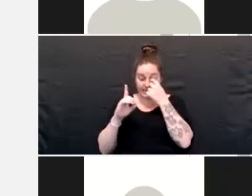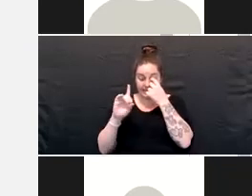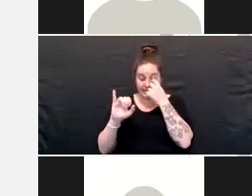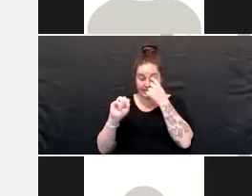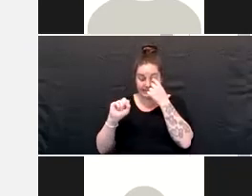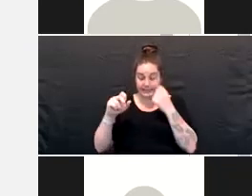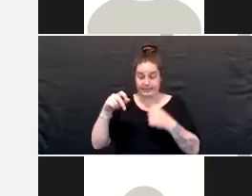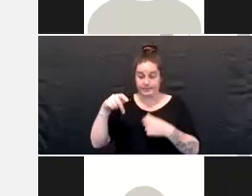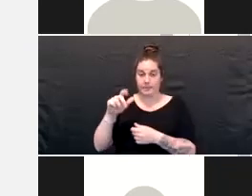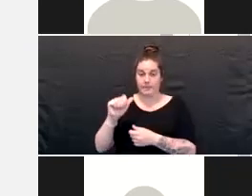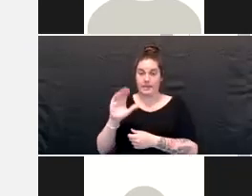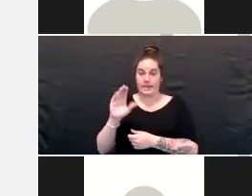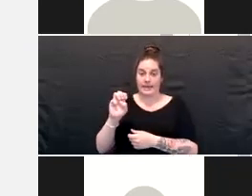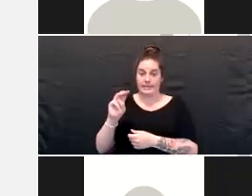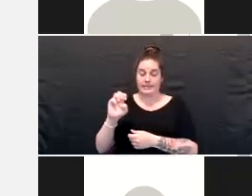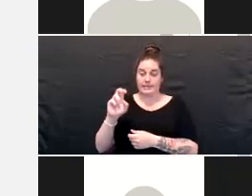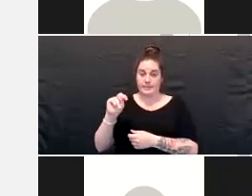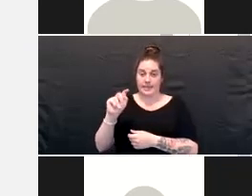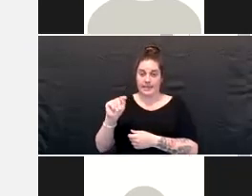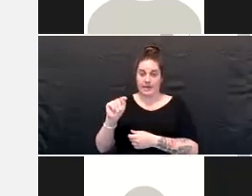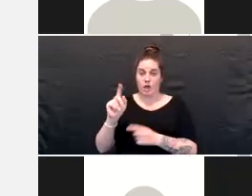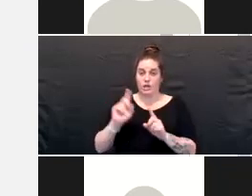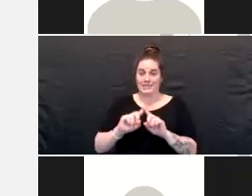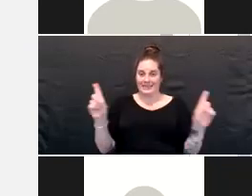carrying an object, no work is being done.